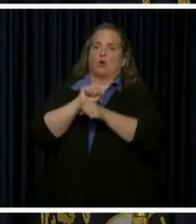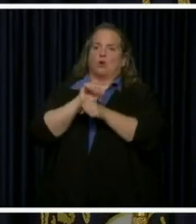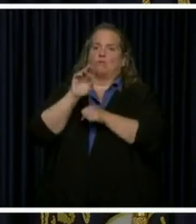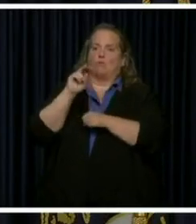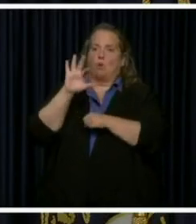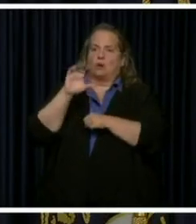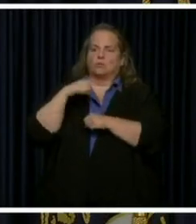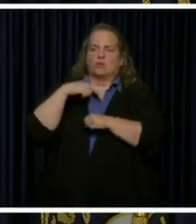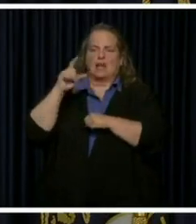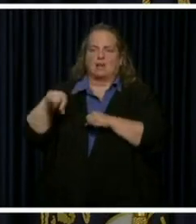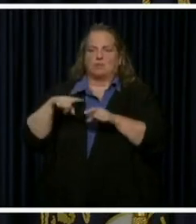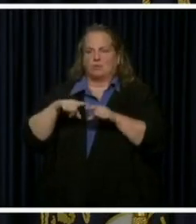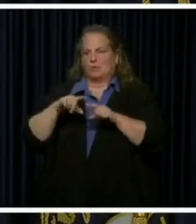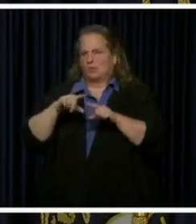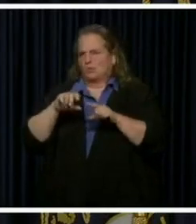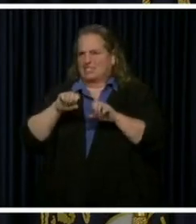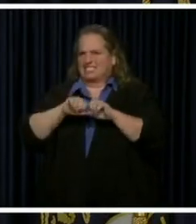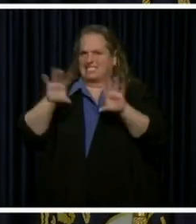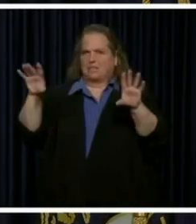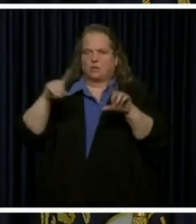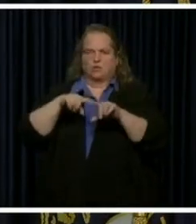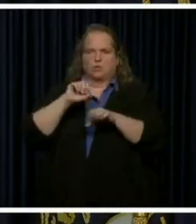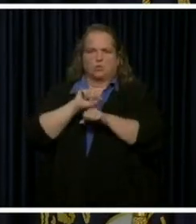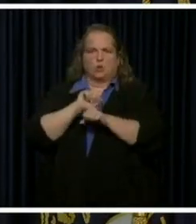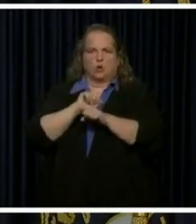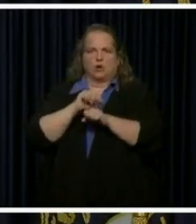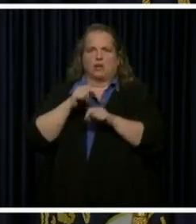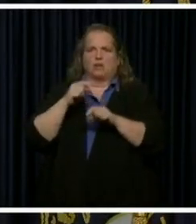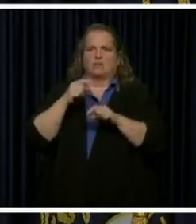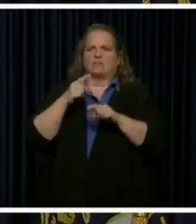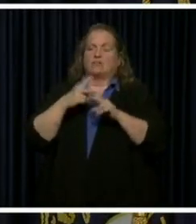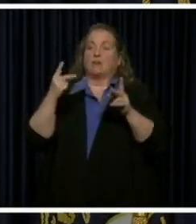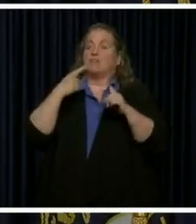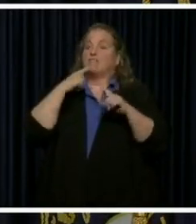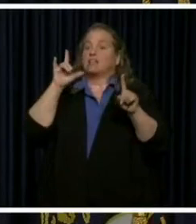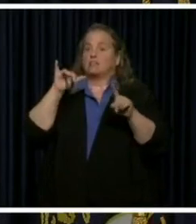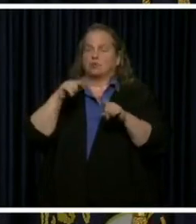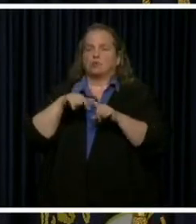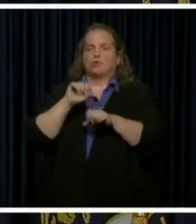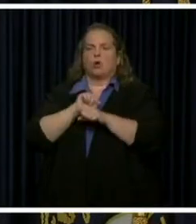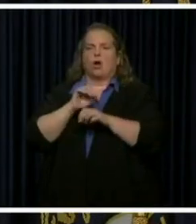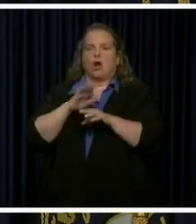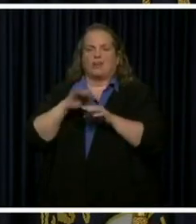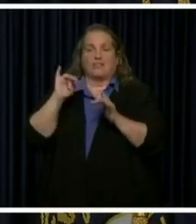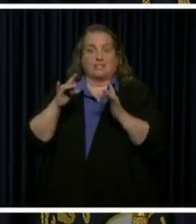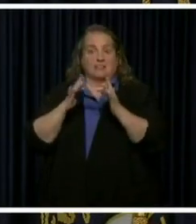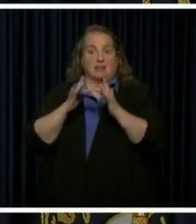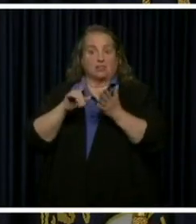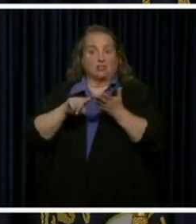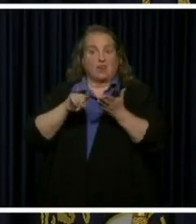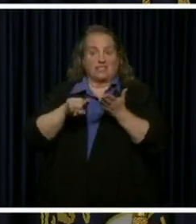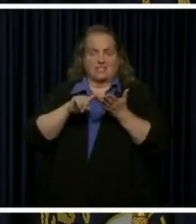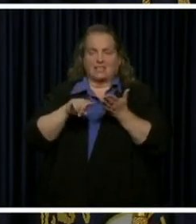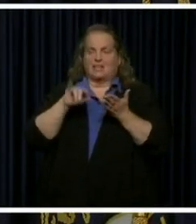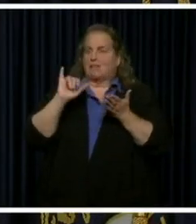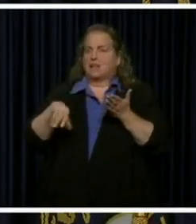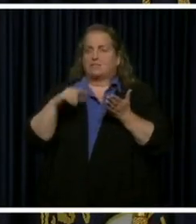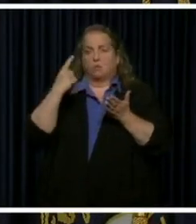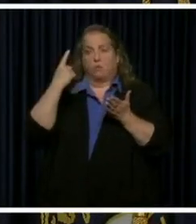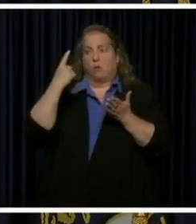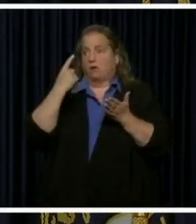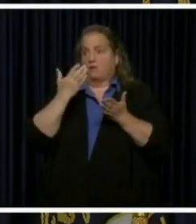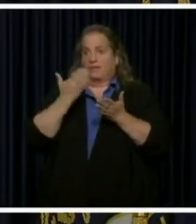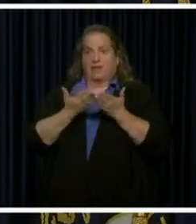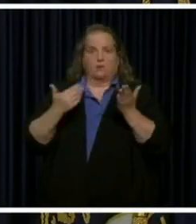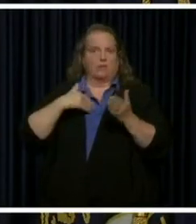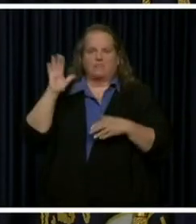to deploy very effectively to help perform this contact tracing at a scale that we've never done before, at least not to my knowledge